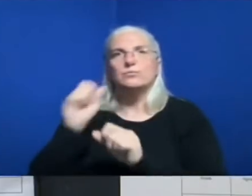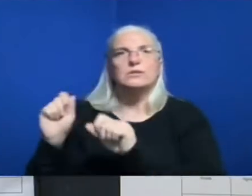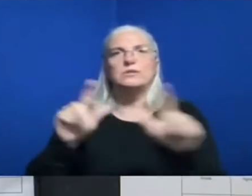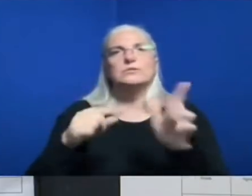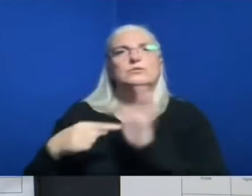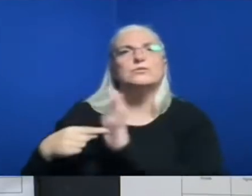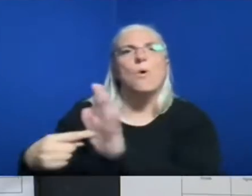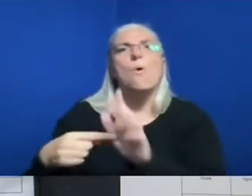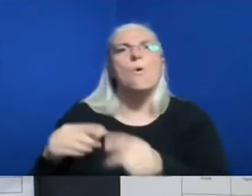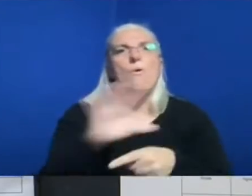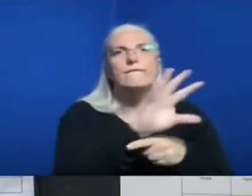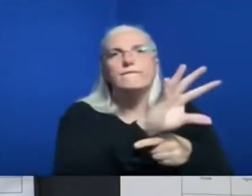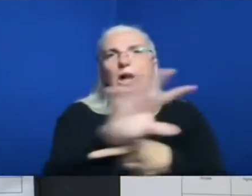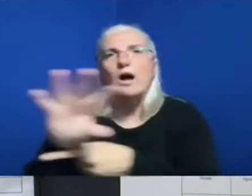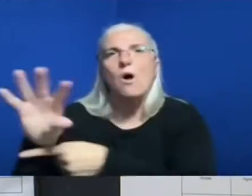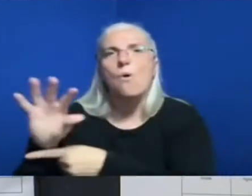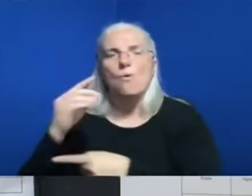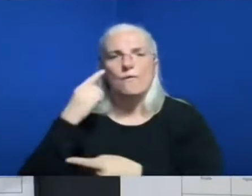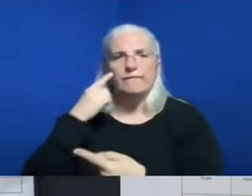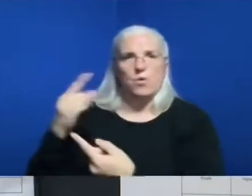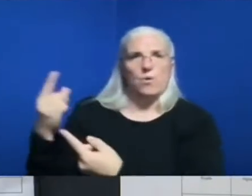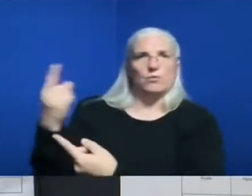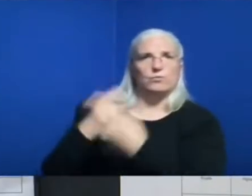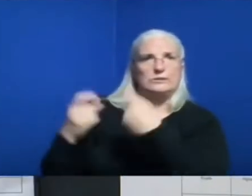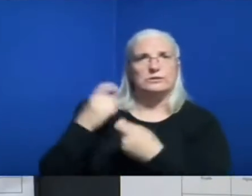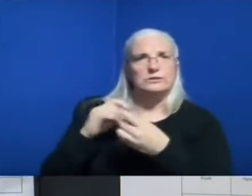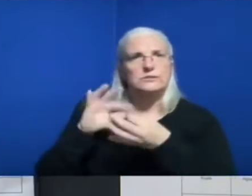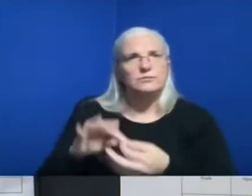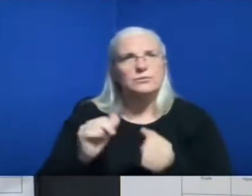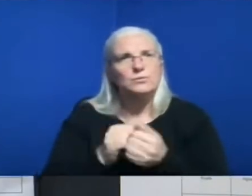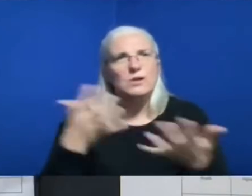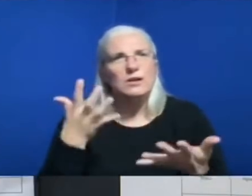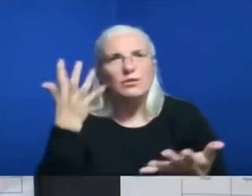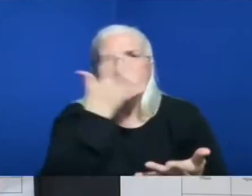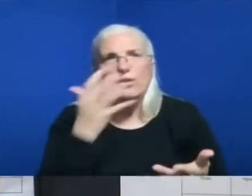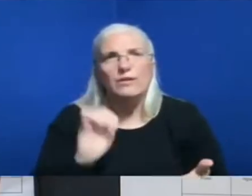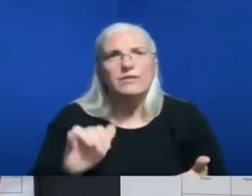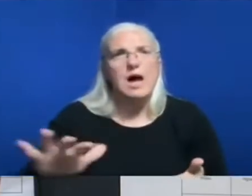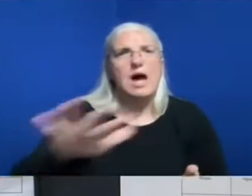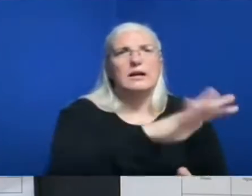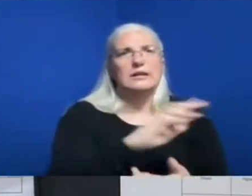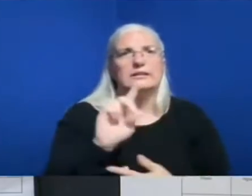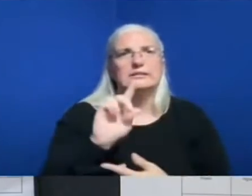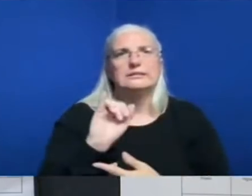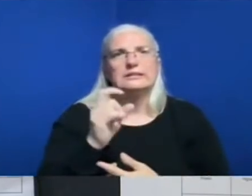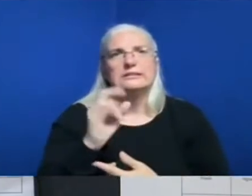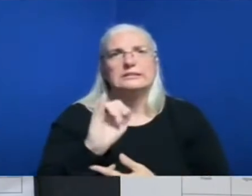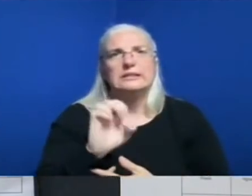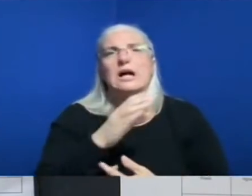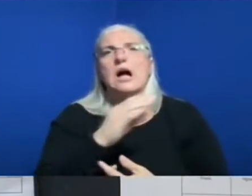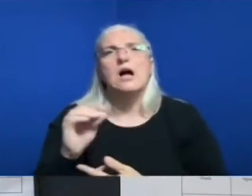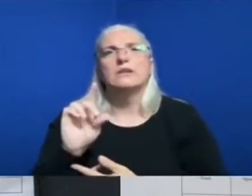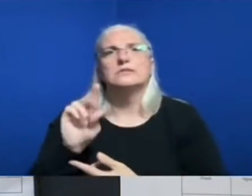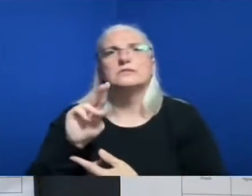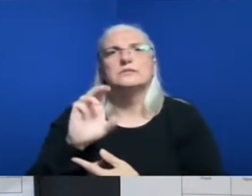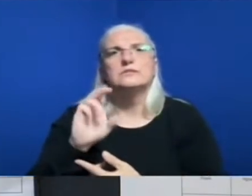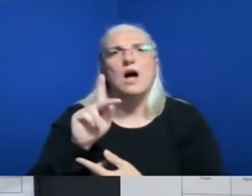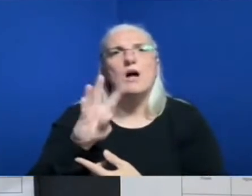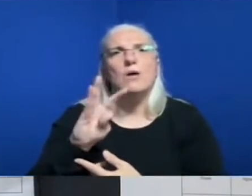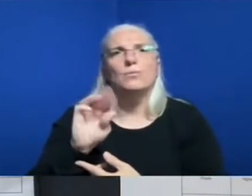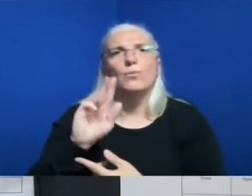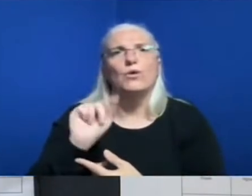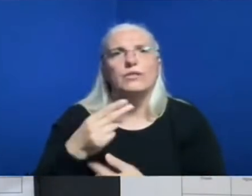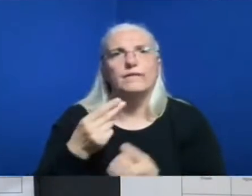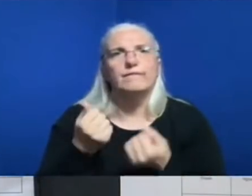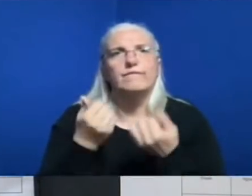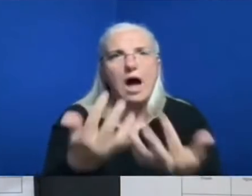in regards to the Dixie and Beckworth Complex fires recovery process. These videos will be hosted by my office, but will